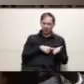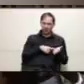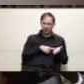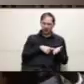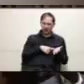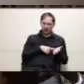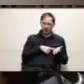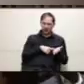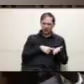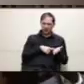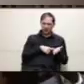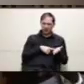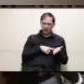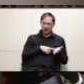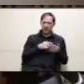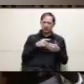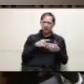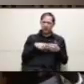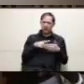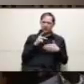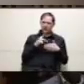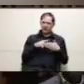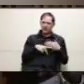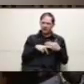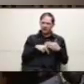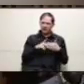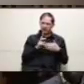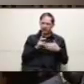Just give me the project again.